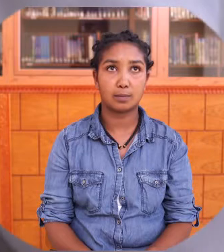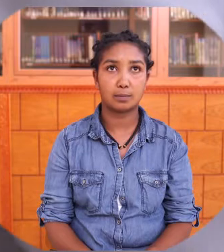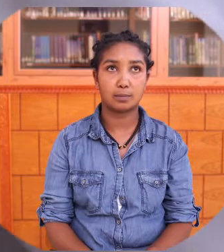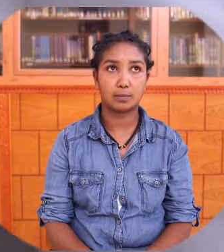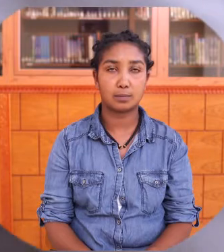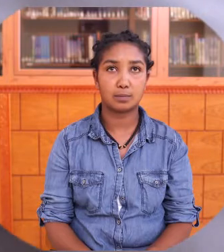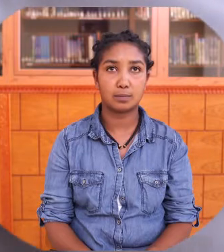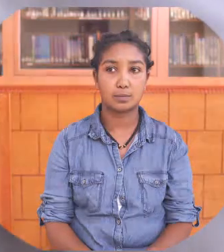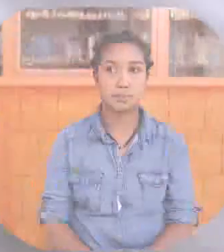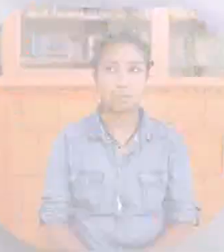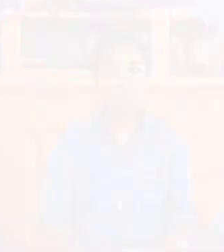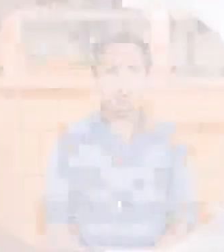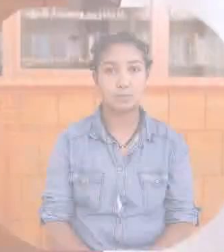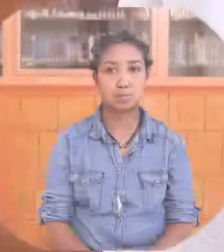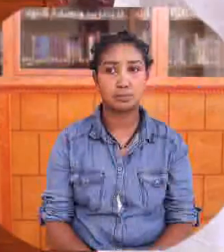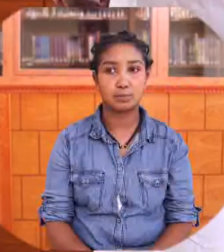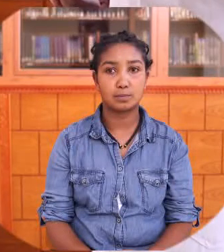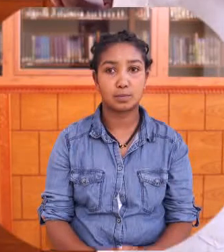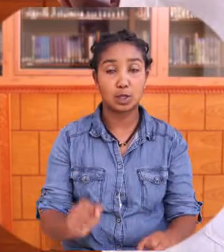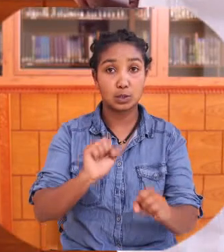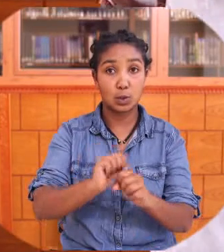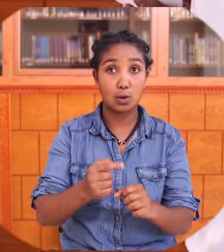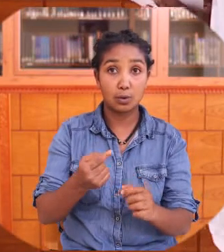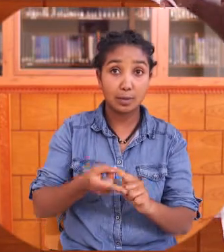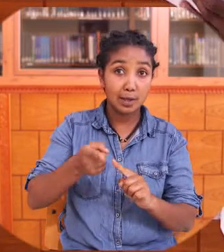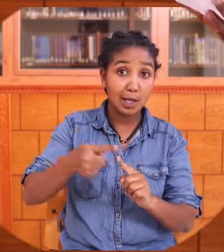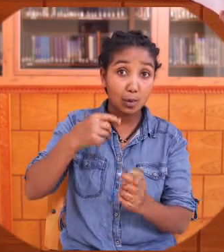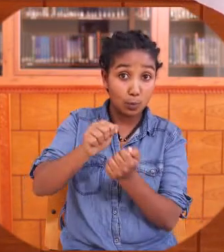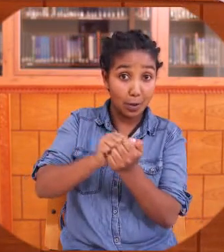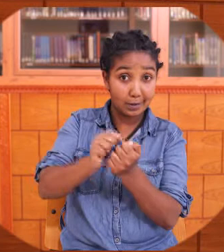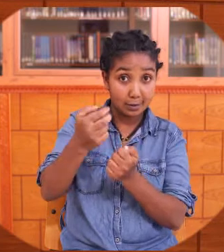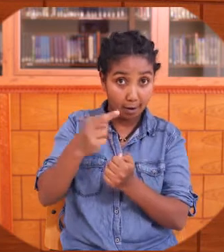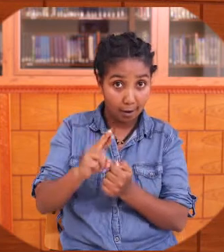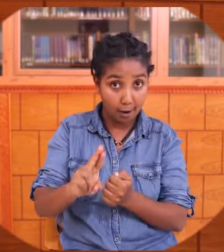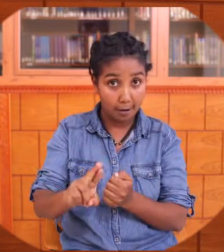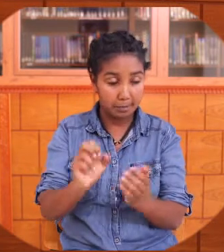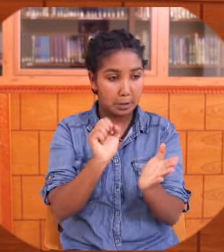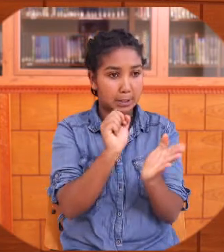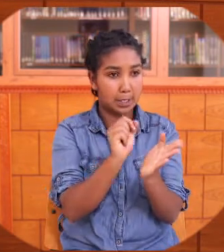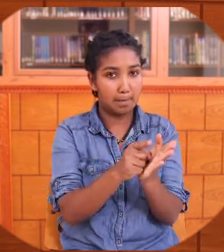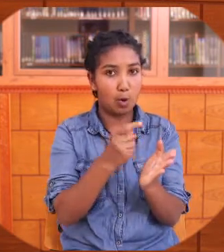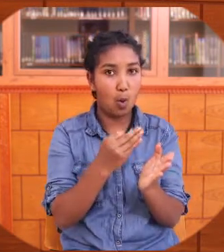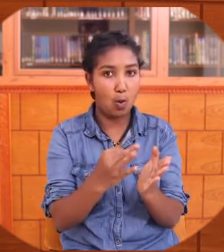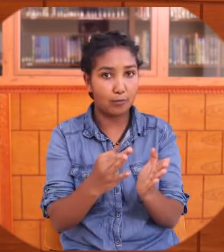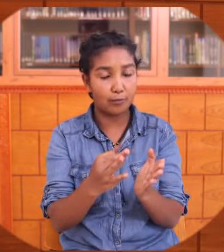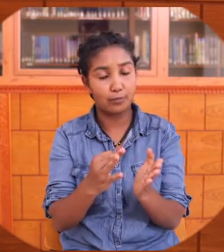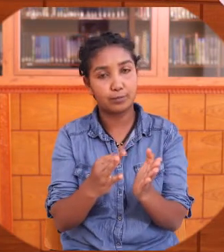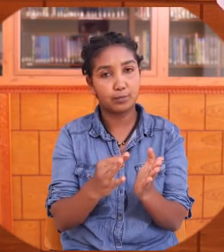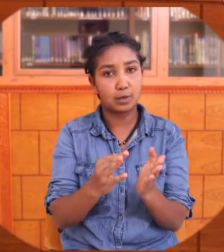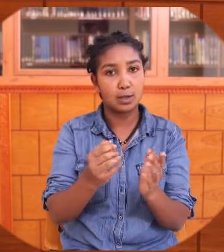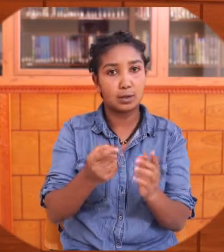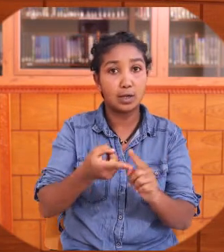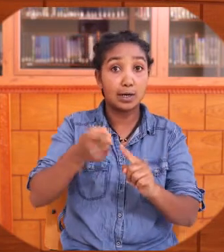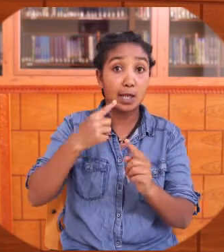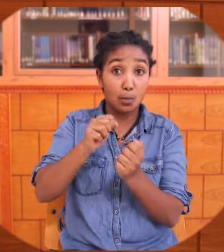So ruminants are example of ruminant animals among